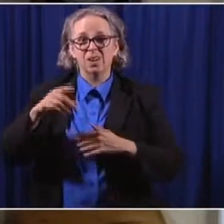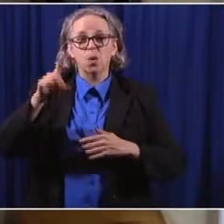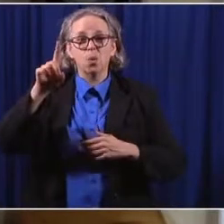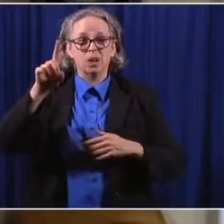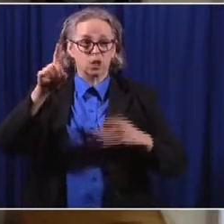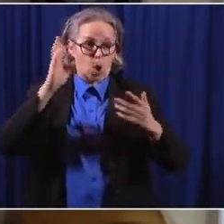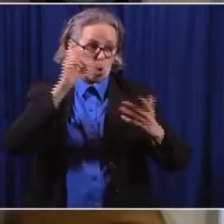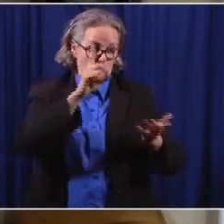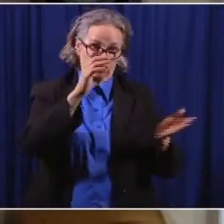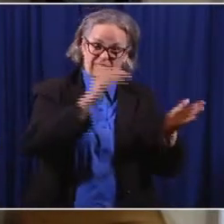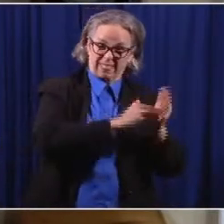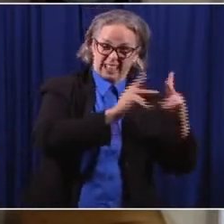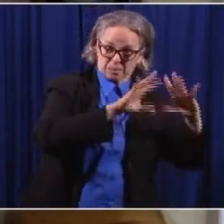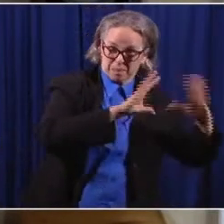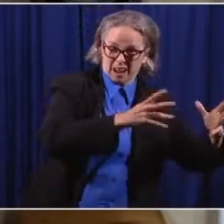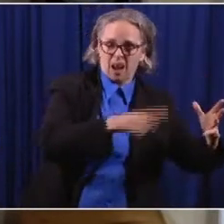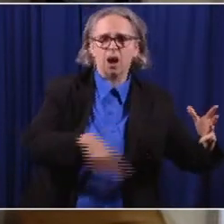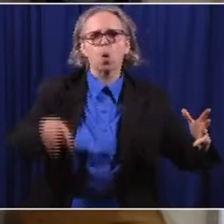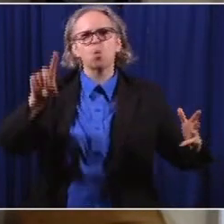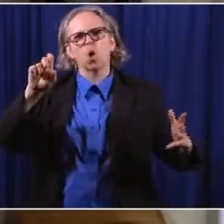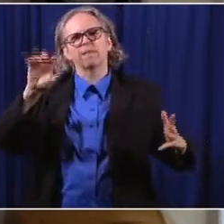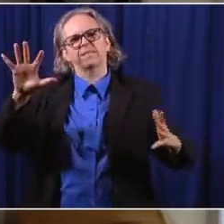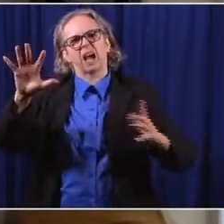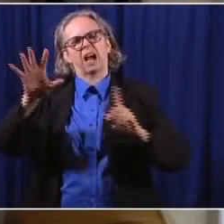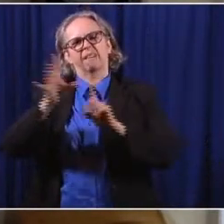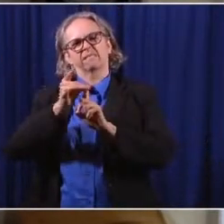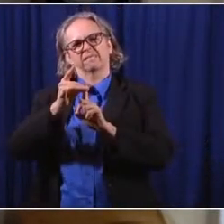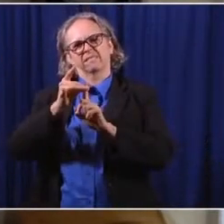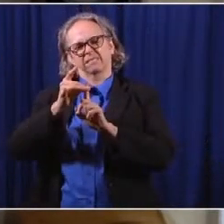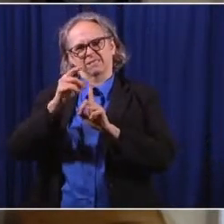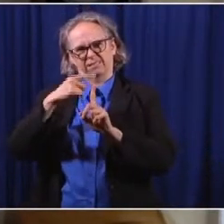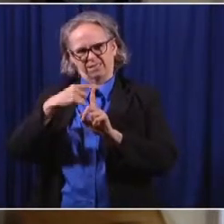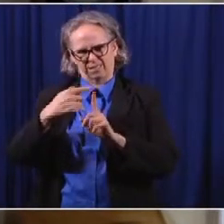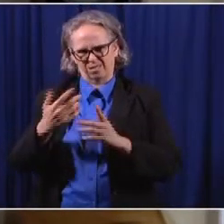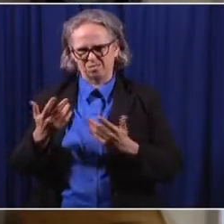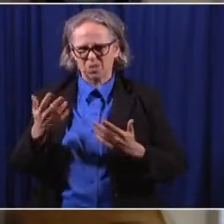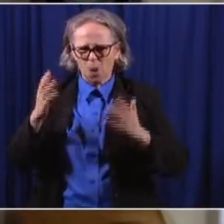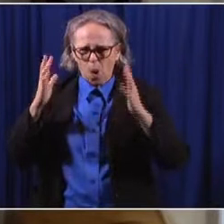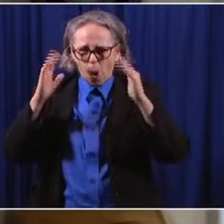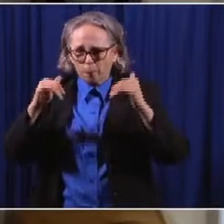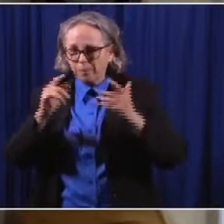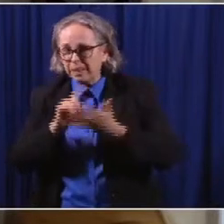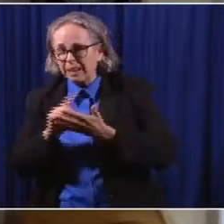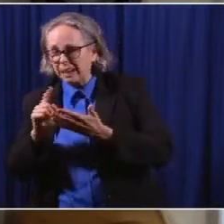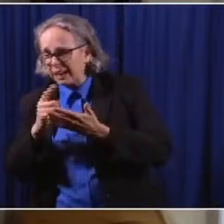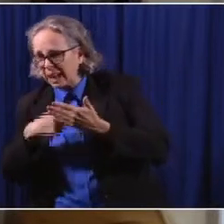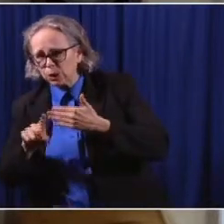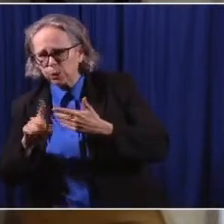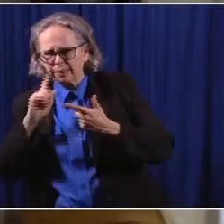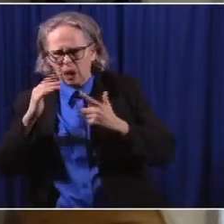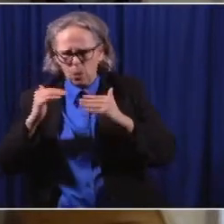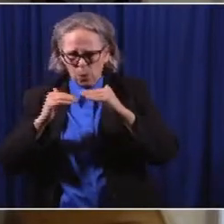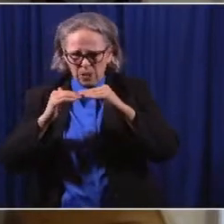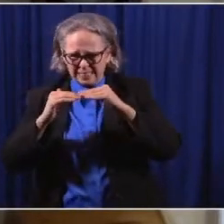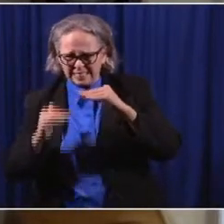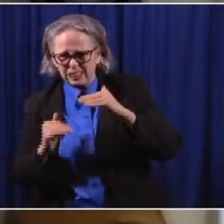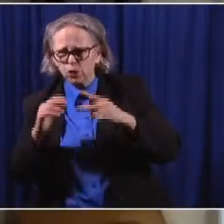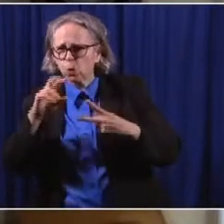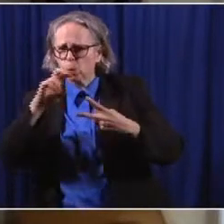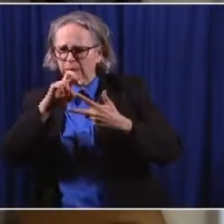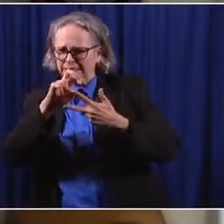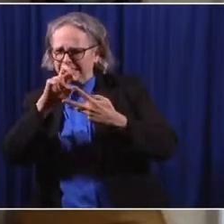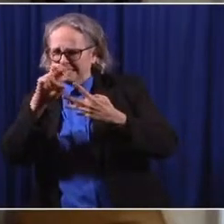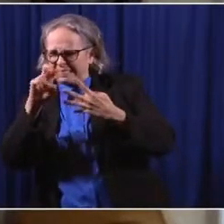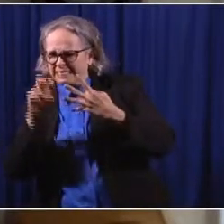below 105 for a 2-week period, we hope that next week they will drop below the red. Preble County's